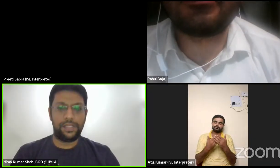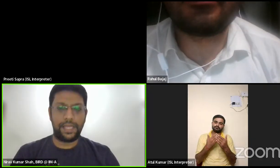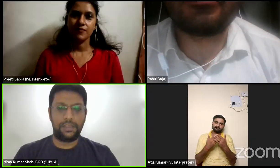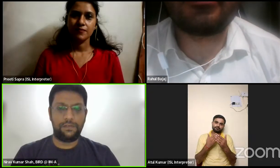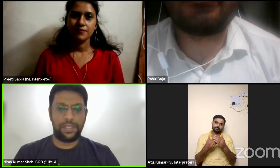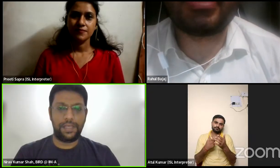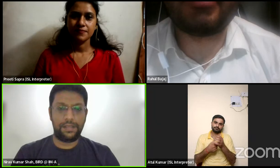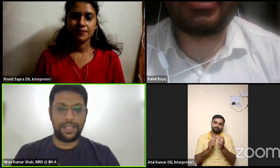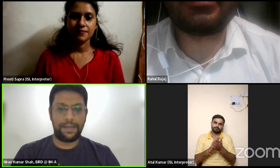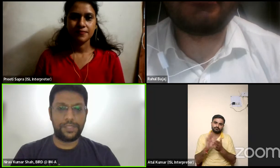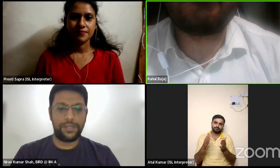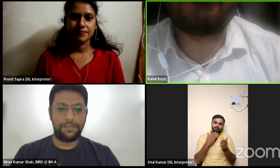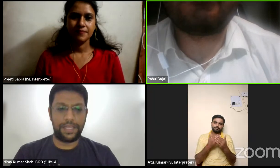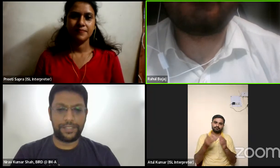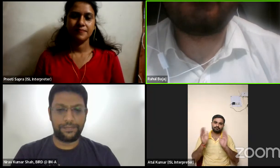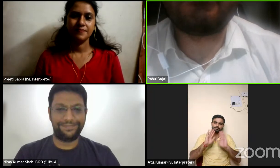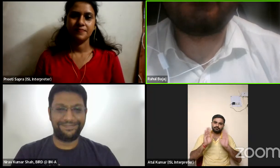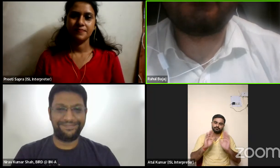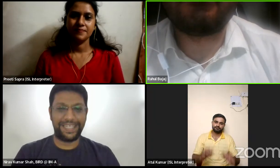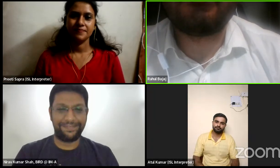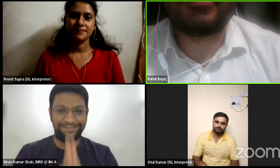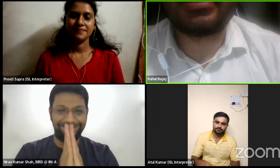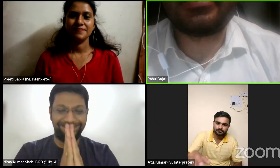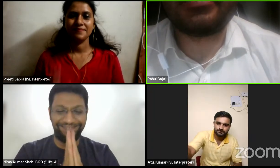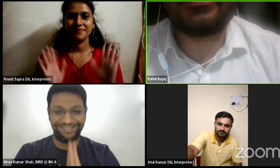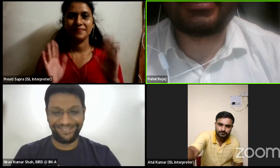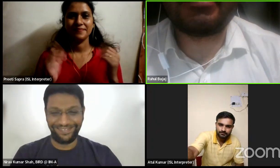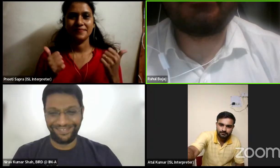thank you. Thank you, Rahul. Thank you, Vidhi. Bye-bye. Absolute pleasure. Yes, thank you.